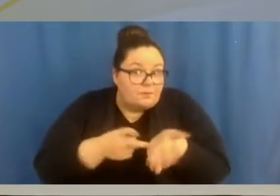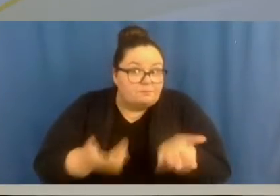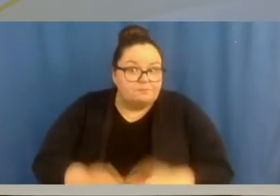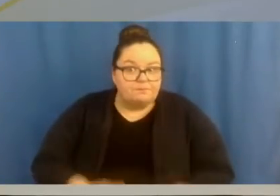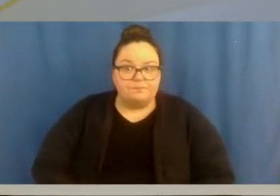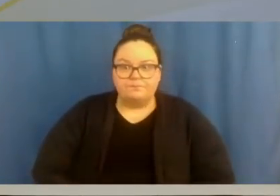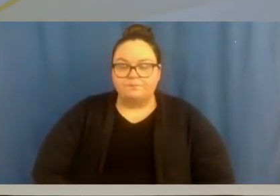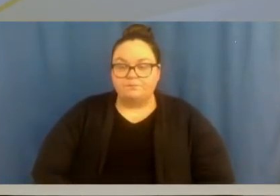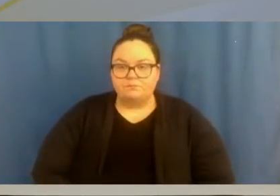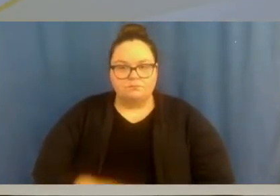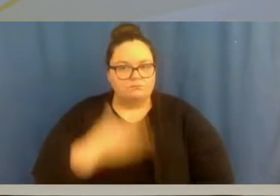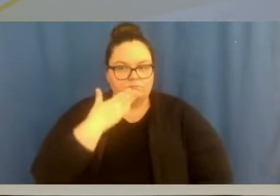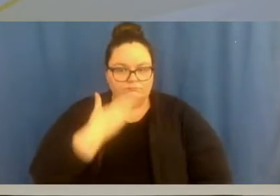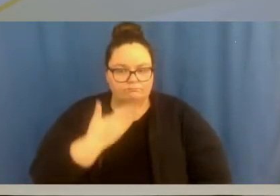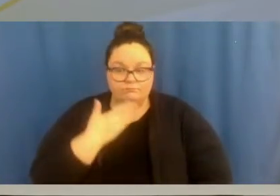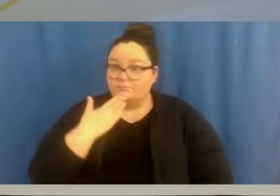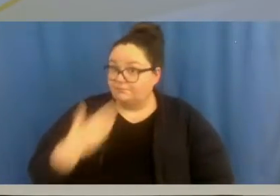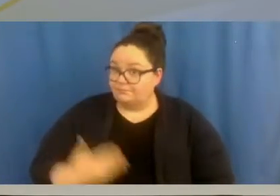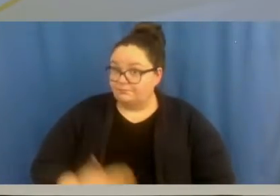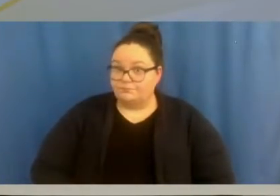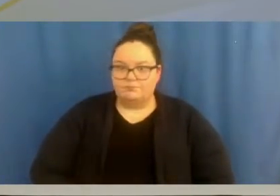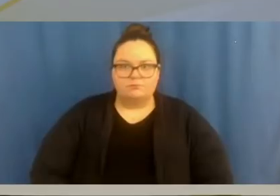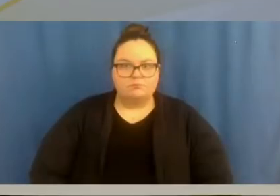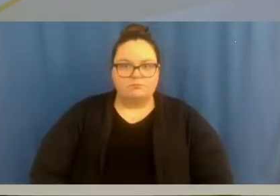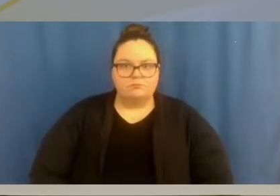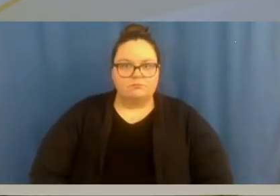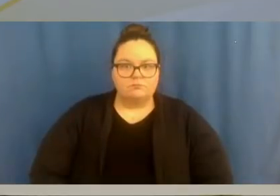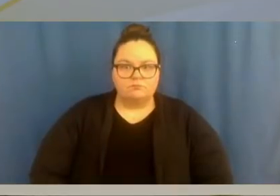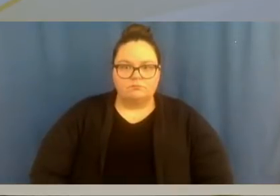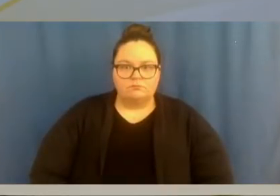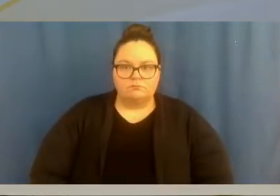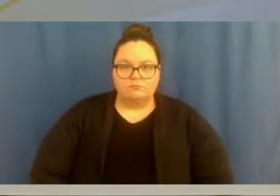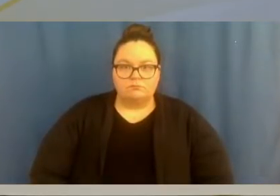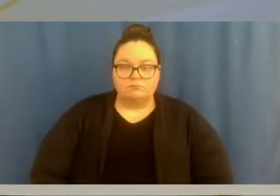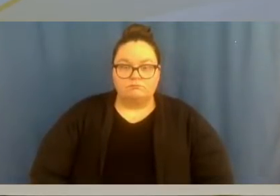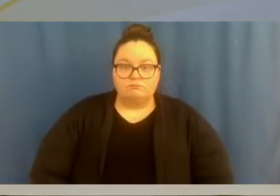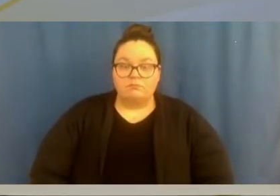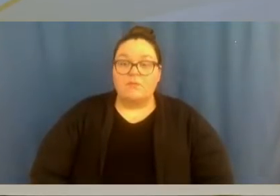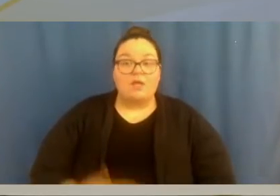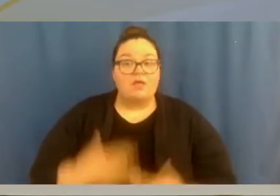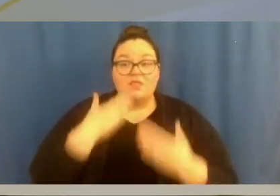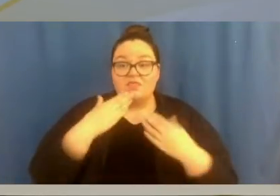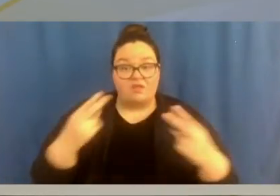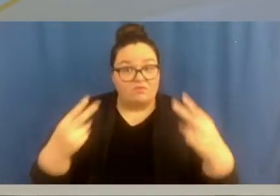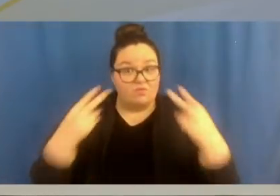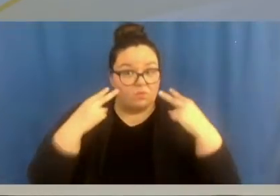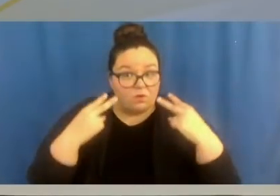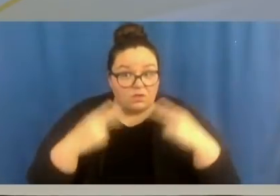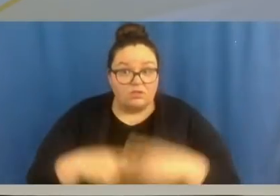Thanks. Thank you. Well, that's great. Thanks, media. Thanks, everyone